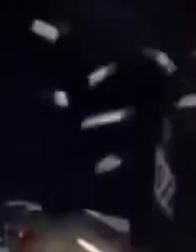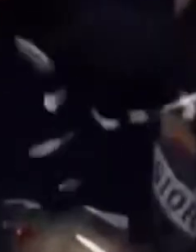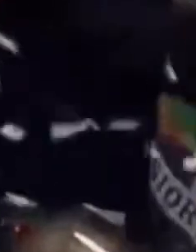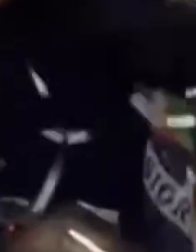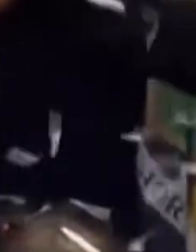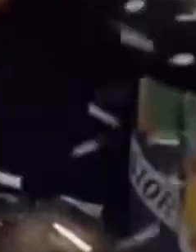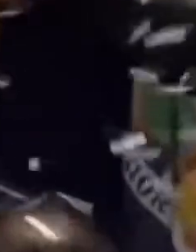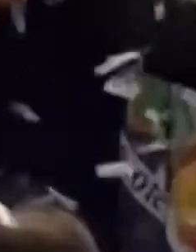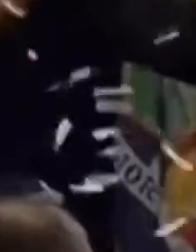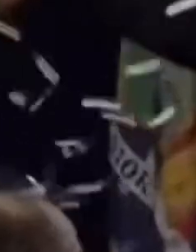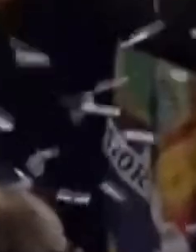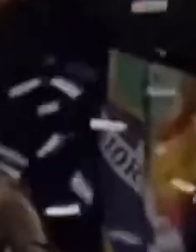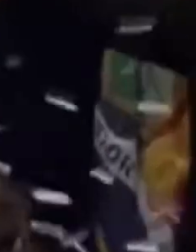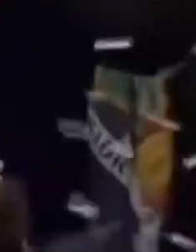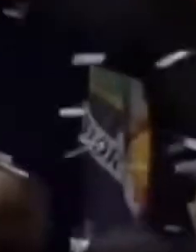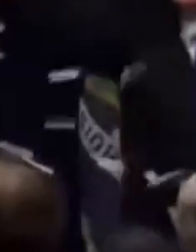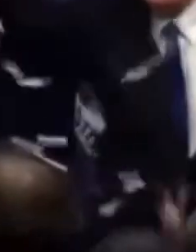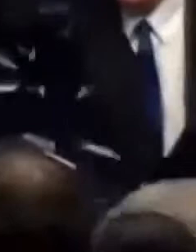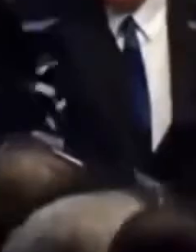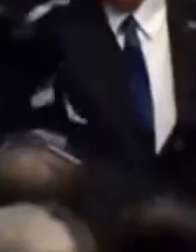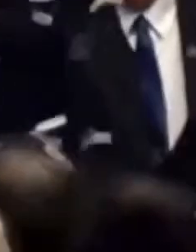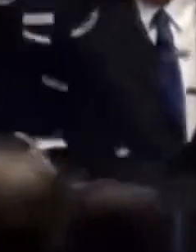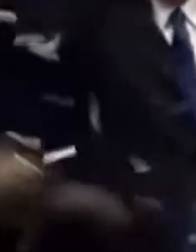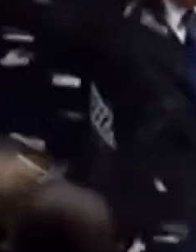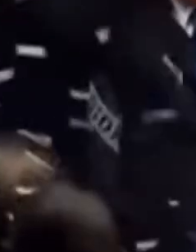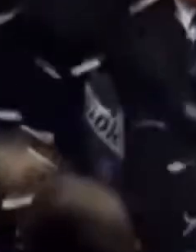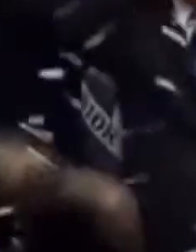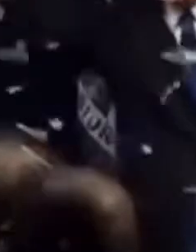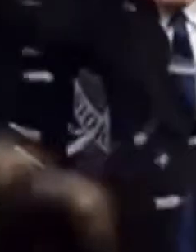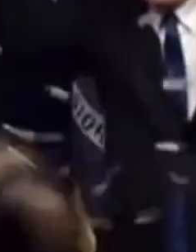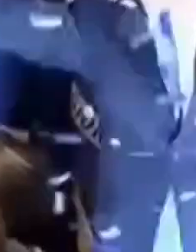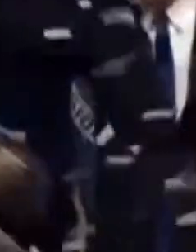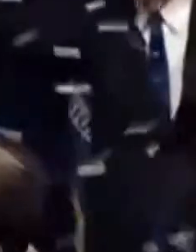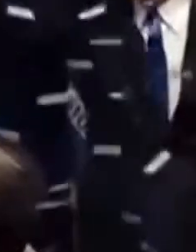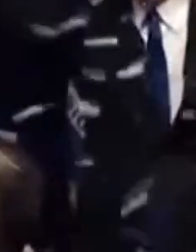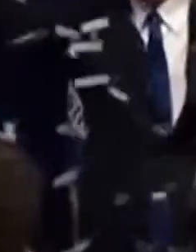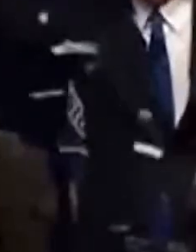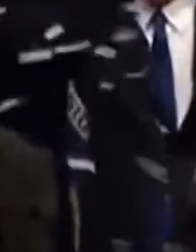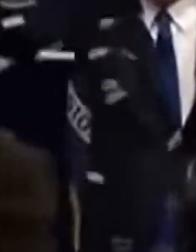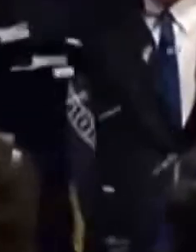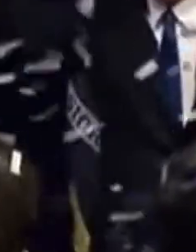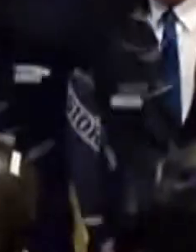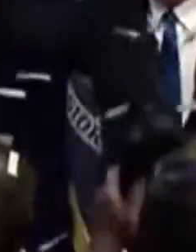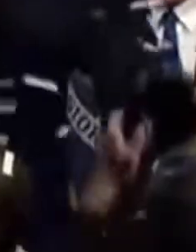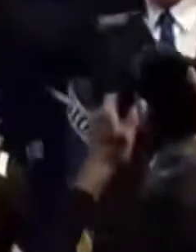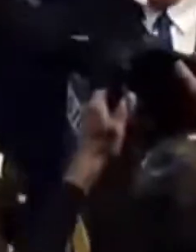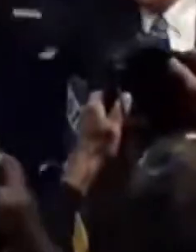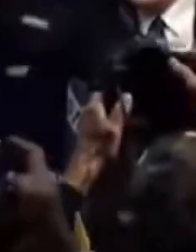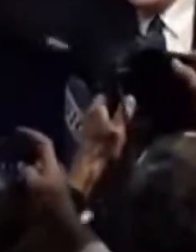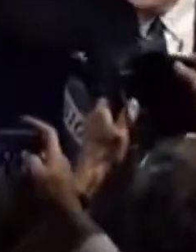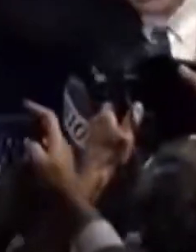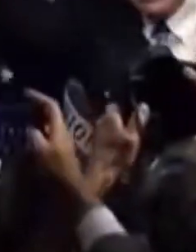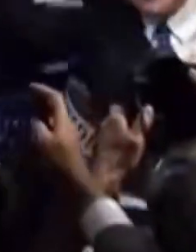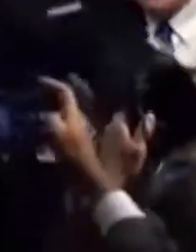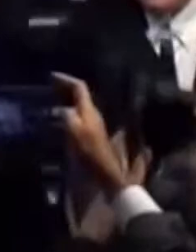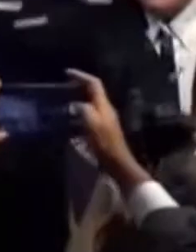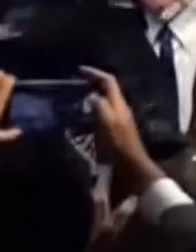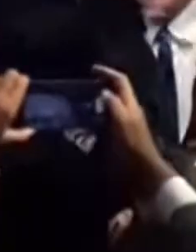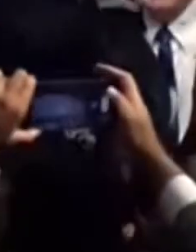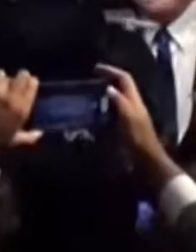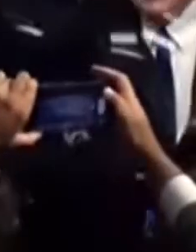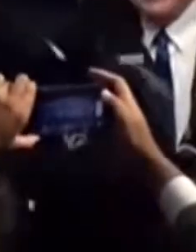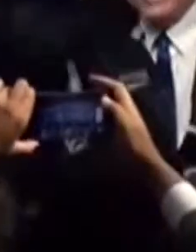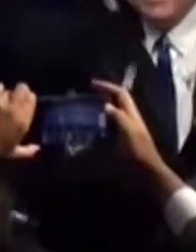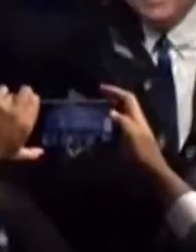Welcome to New York. It's been waiting for you. Welcome to New York. Welcome to New York.